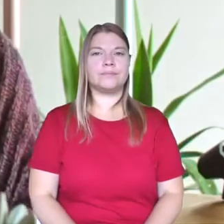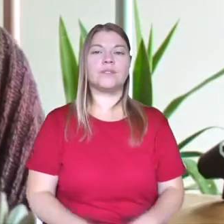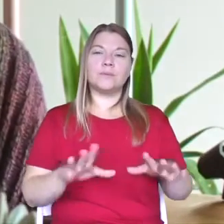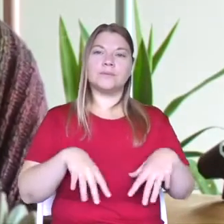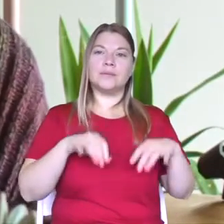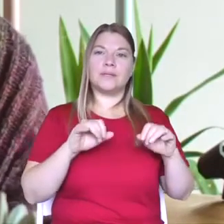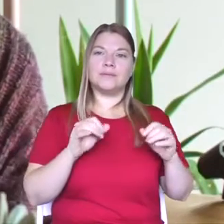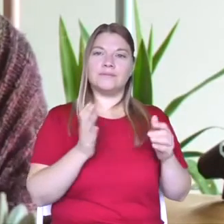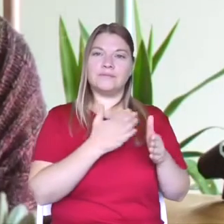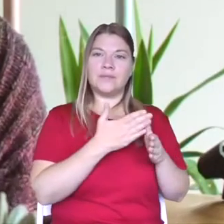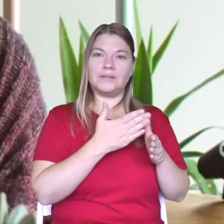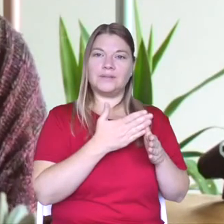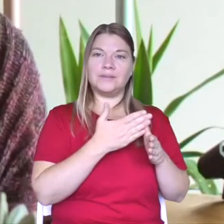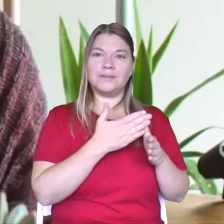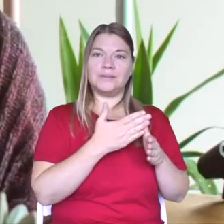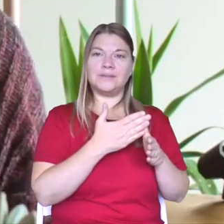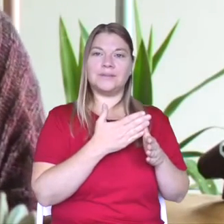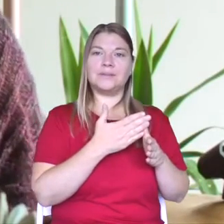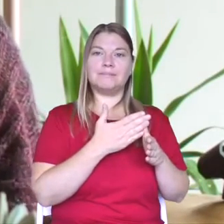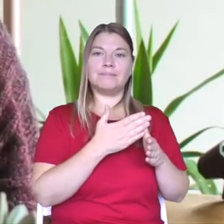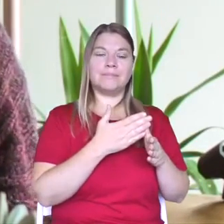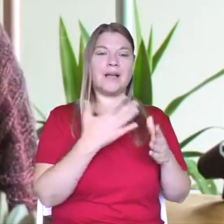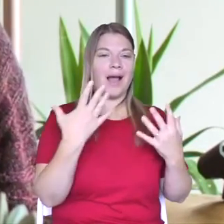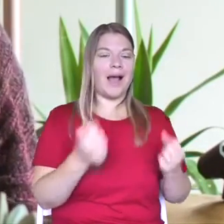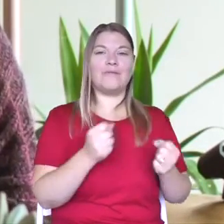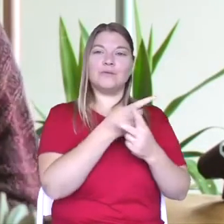First are the two singing bowls.